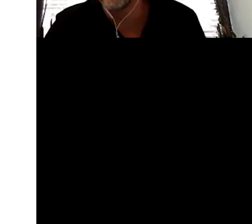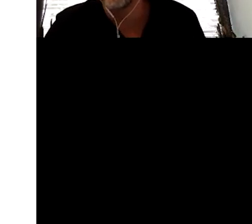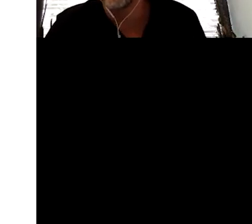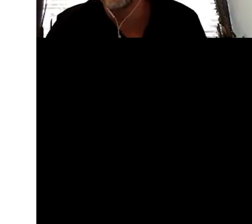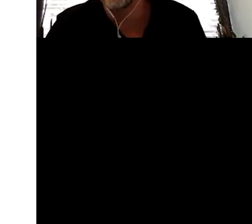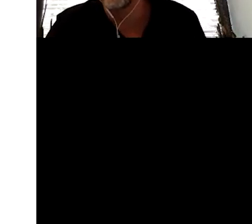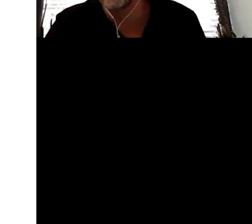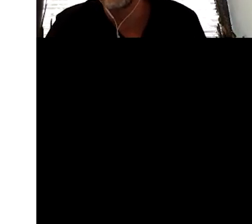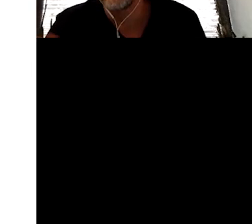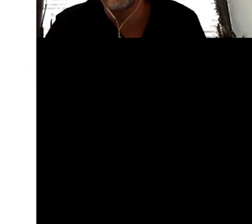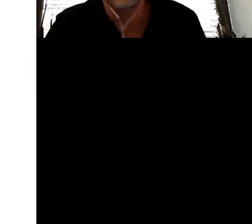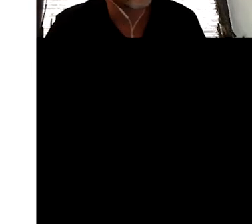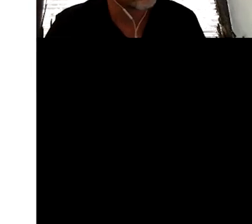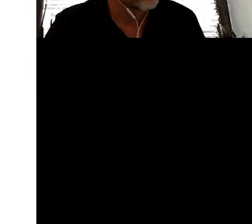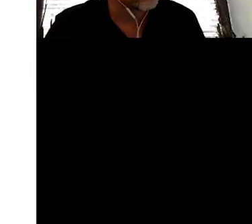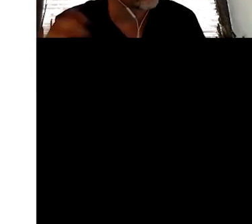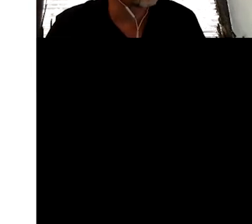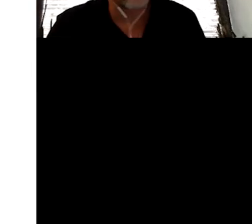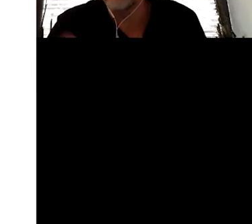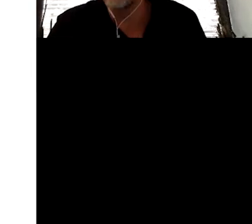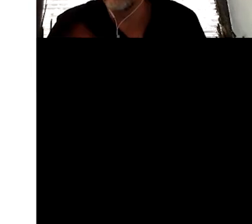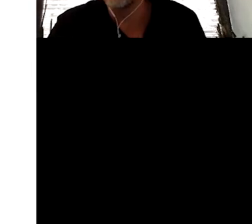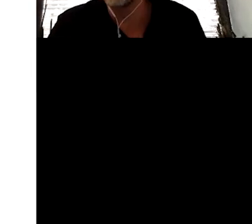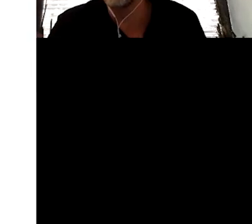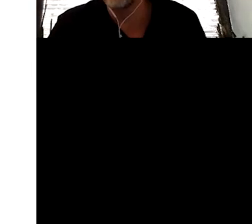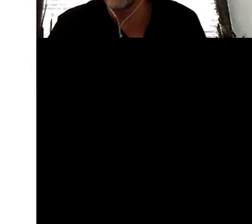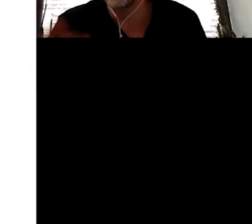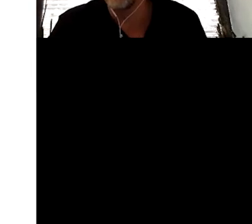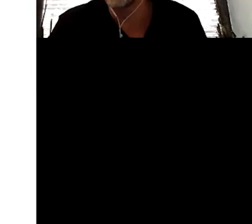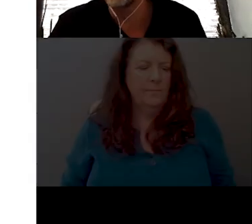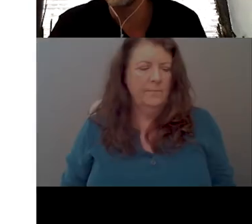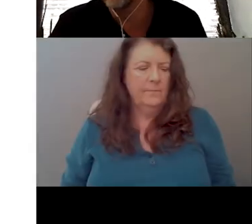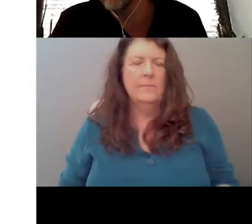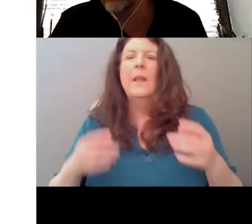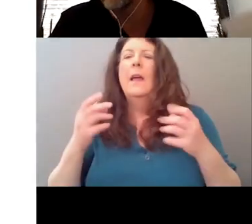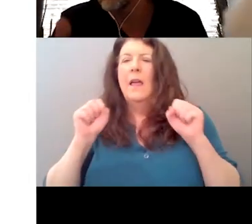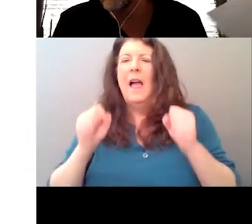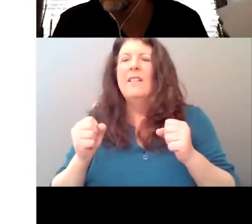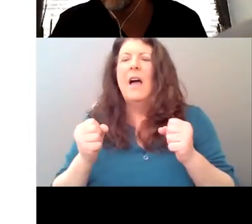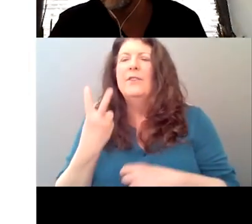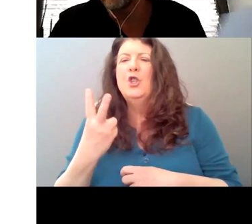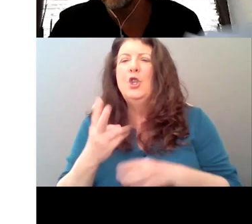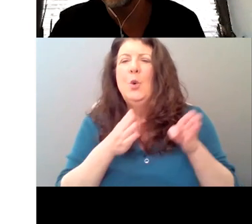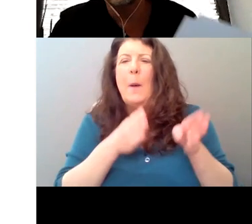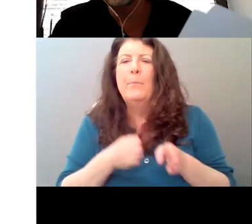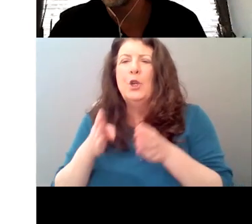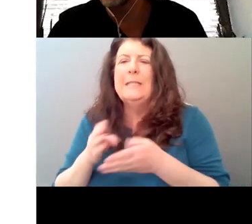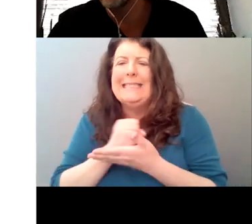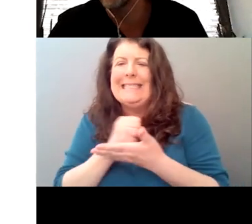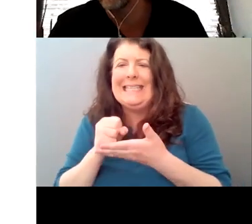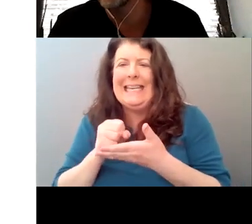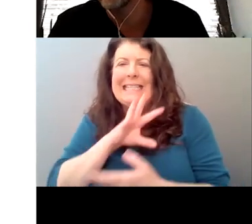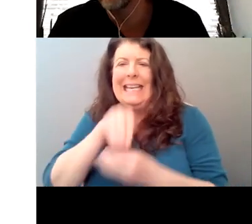scenes in the, in, uh, you know, in this episode. And can you talk a little bit about like why you, I mean, obviously it's the opera, but is there a